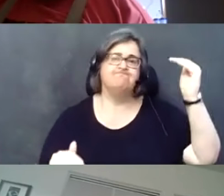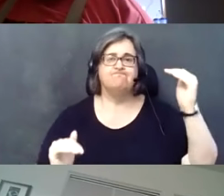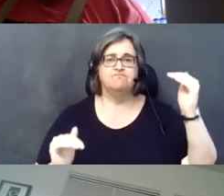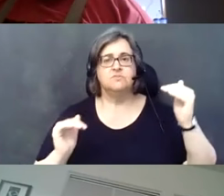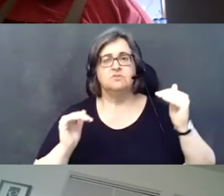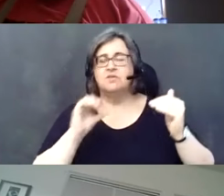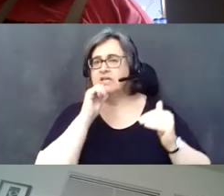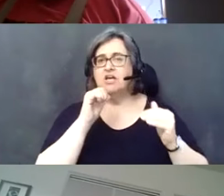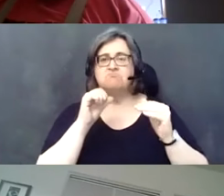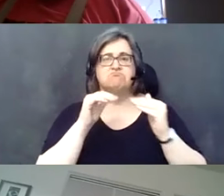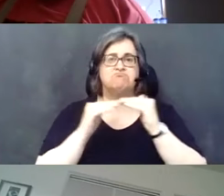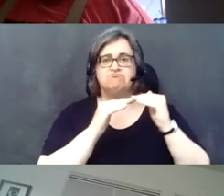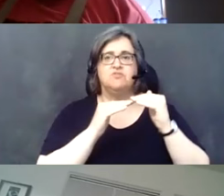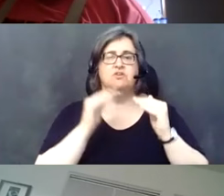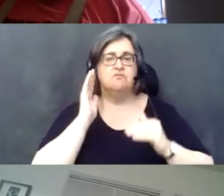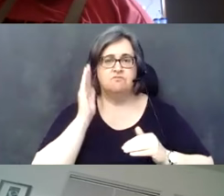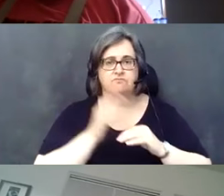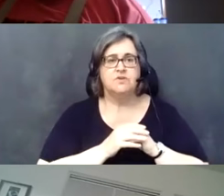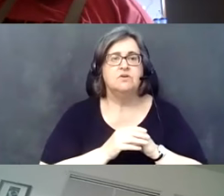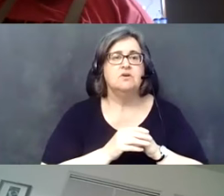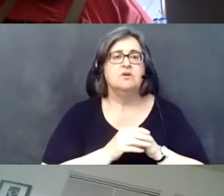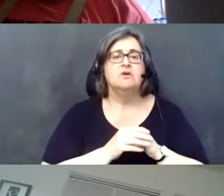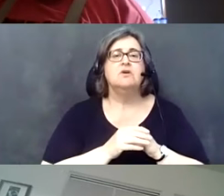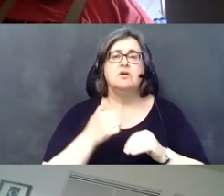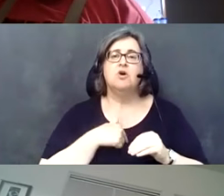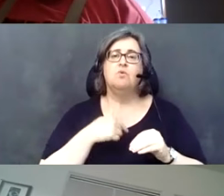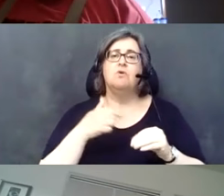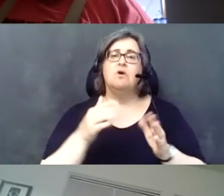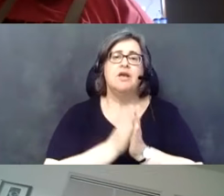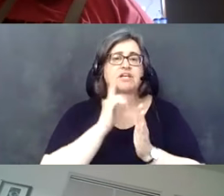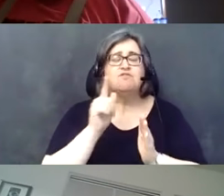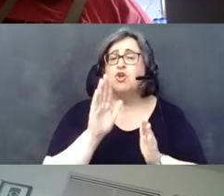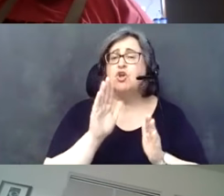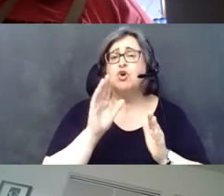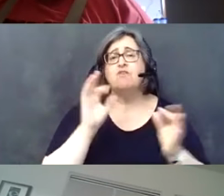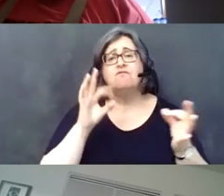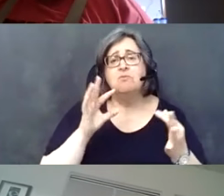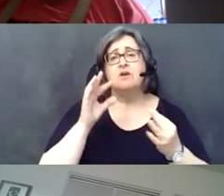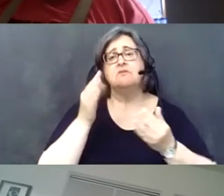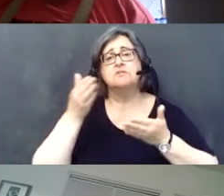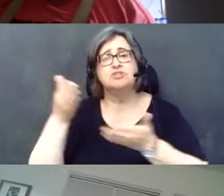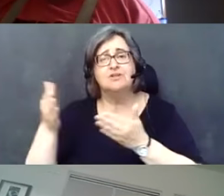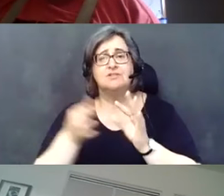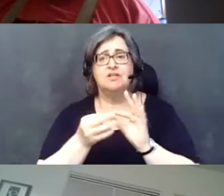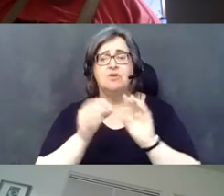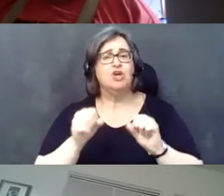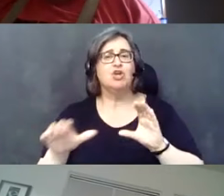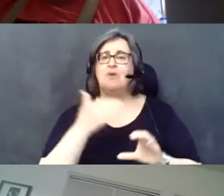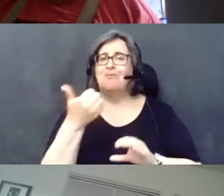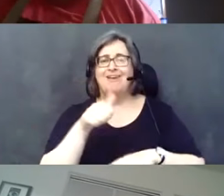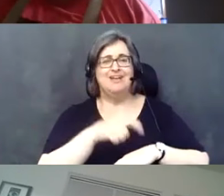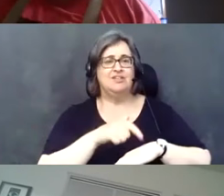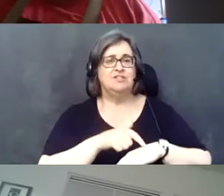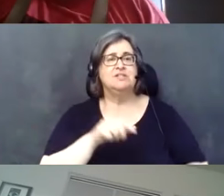forward. We always invite your input, suggestions, comments, questions. You can email us anytime